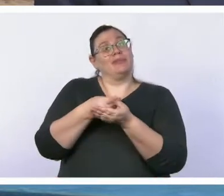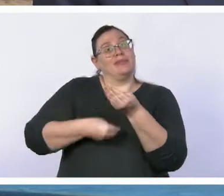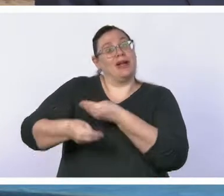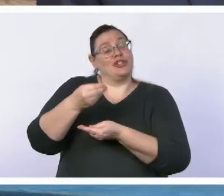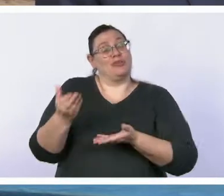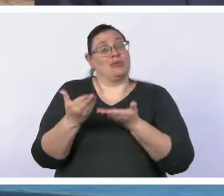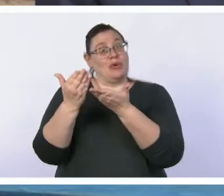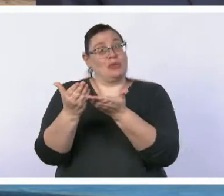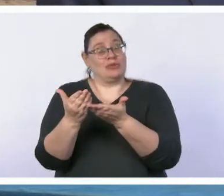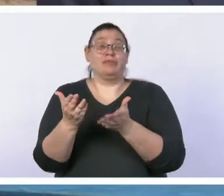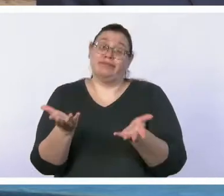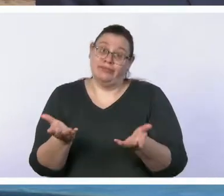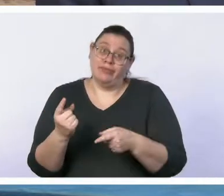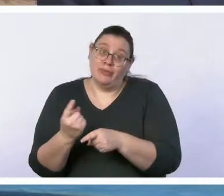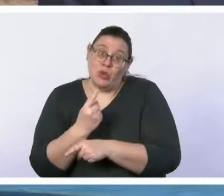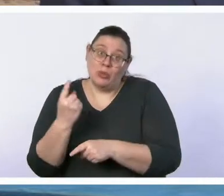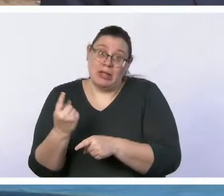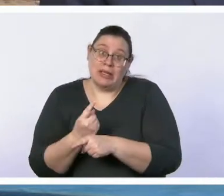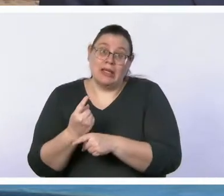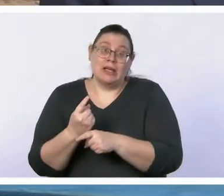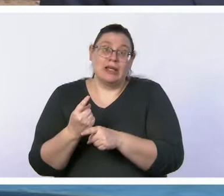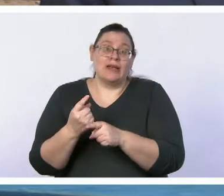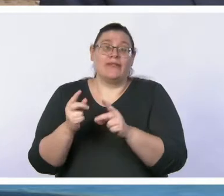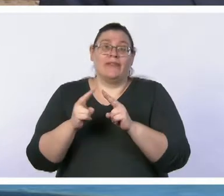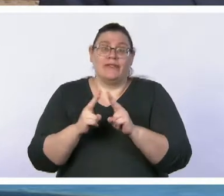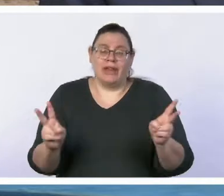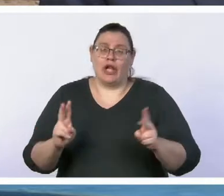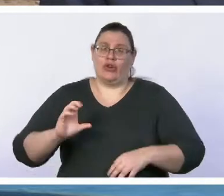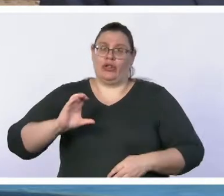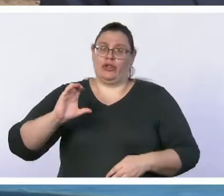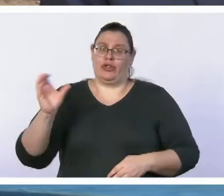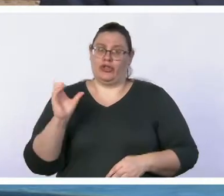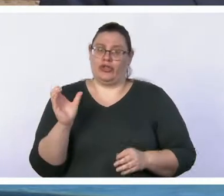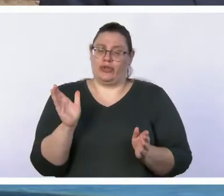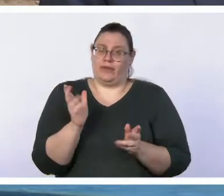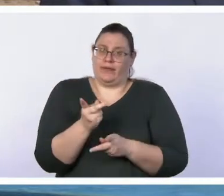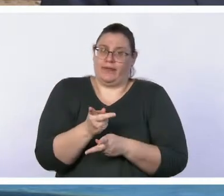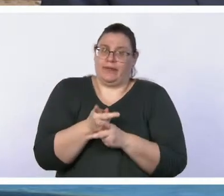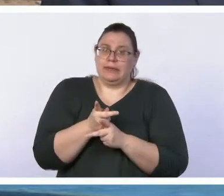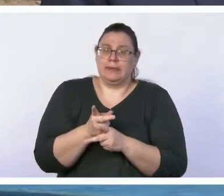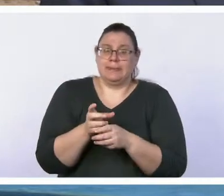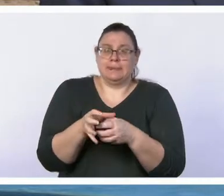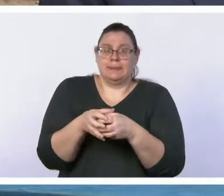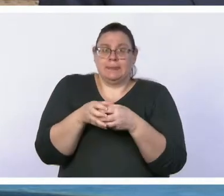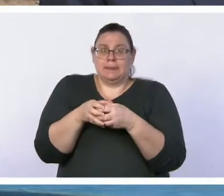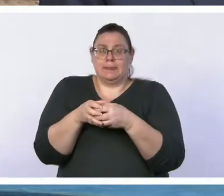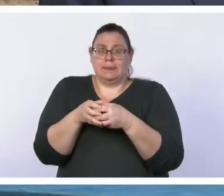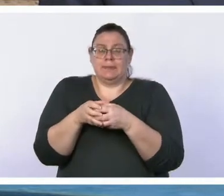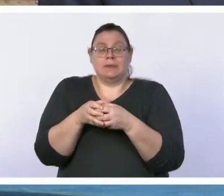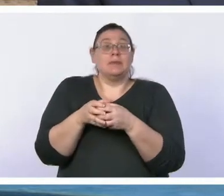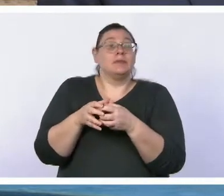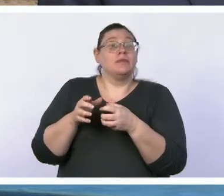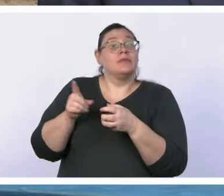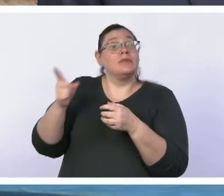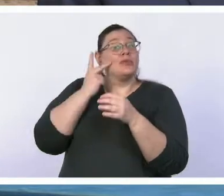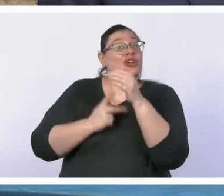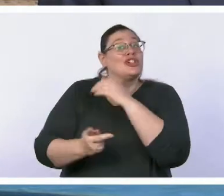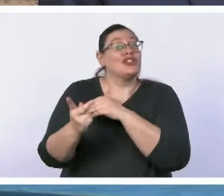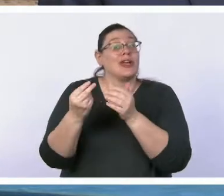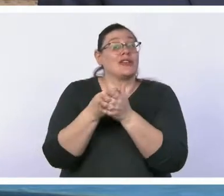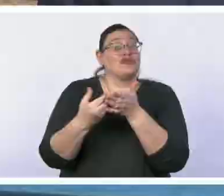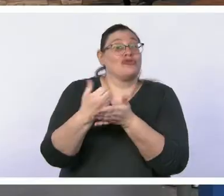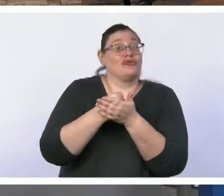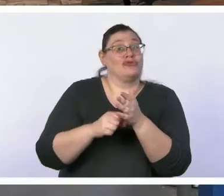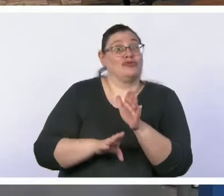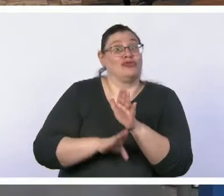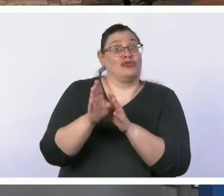is appropriately extremely conservative. He's projecting revenue growth of less than